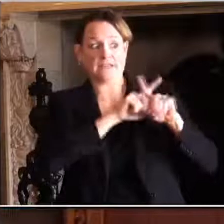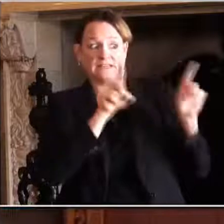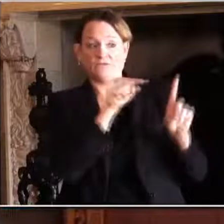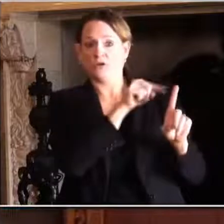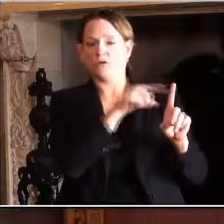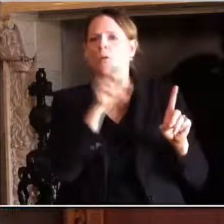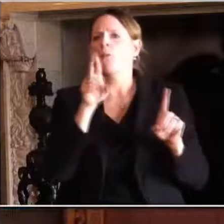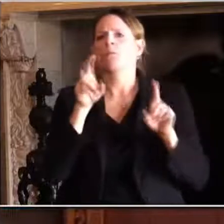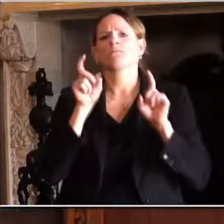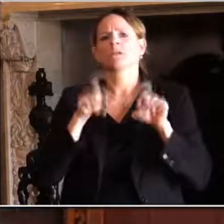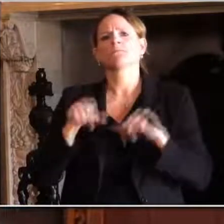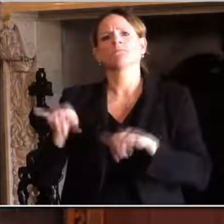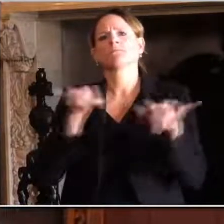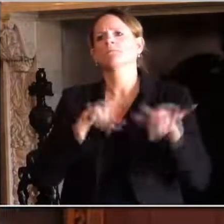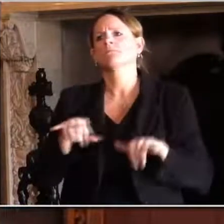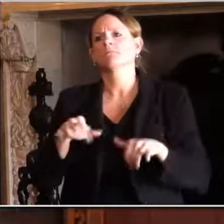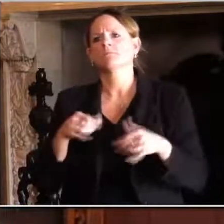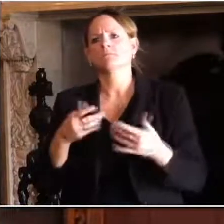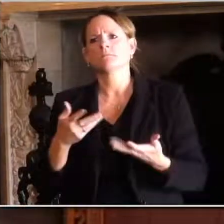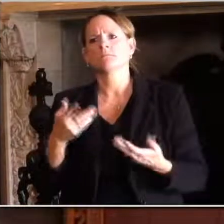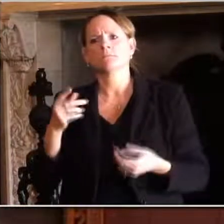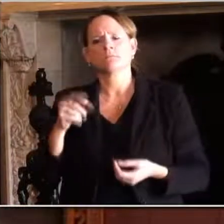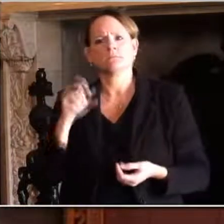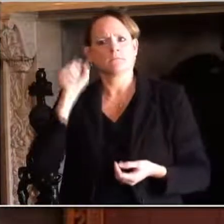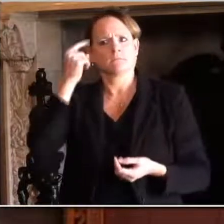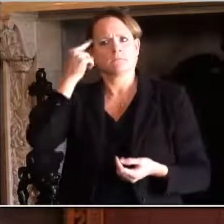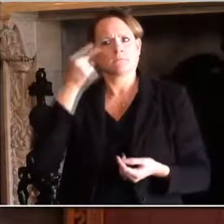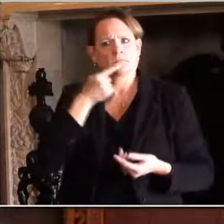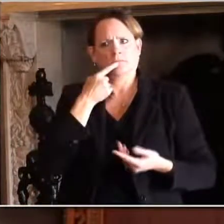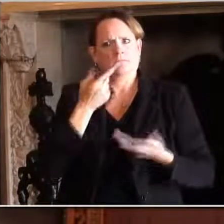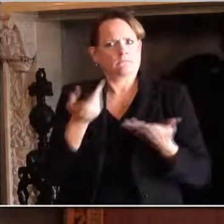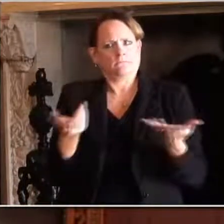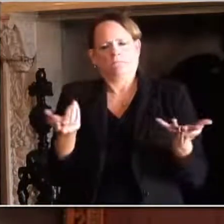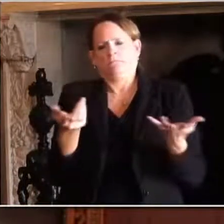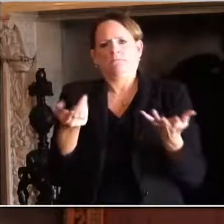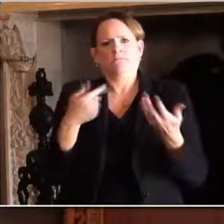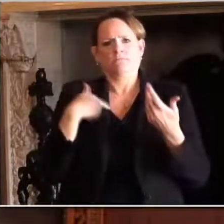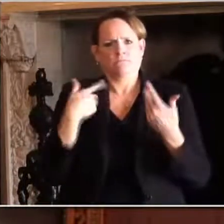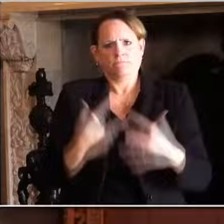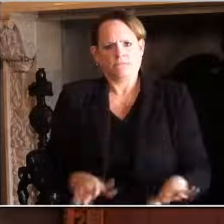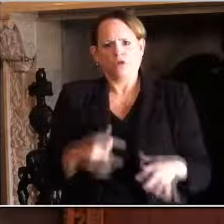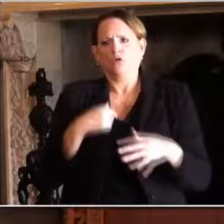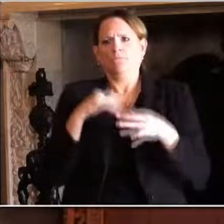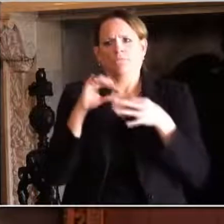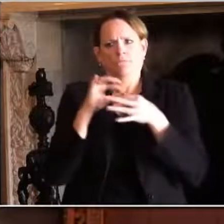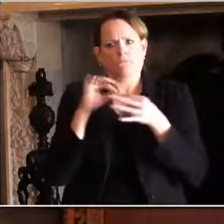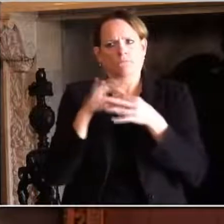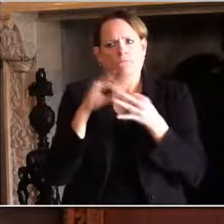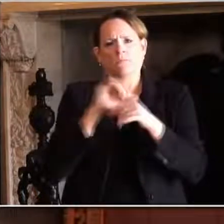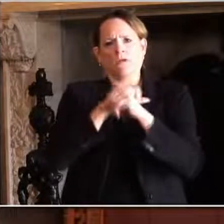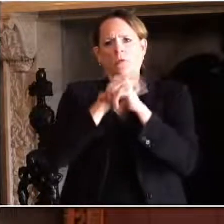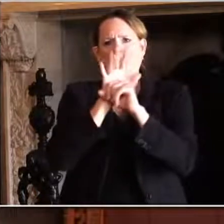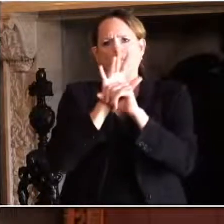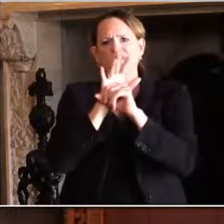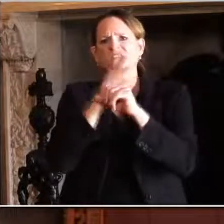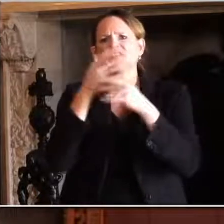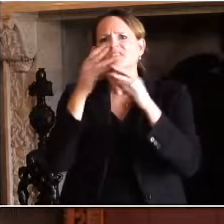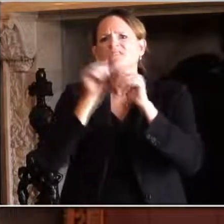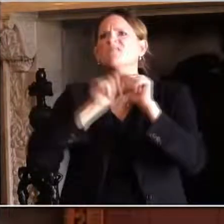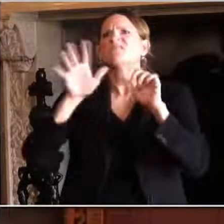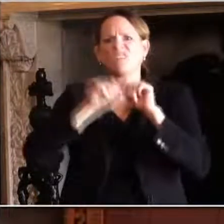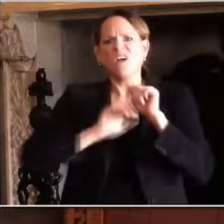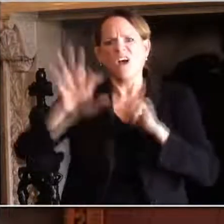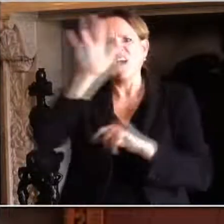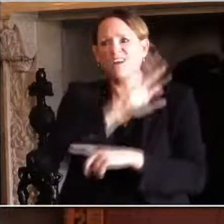this virus has shown up in every county in the state of Wisconsin. So it's not like if there's